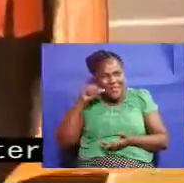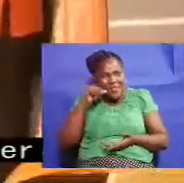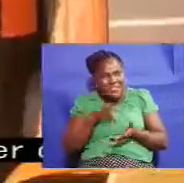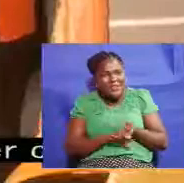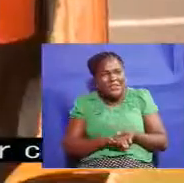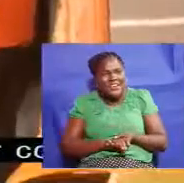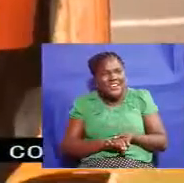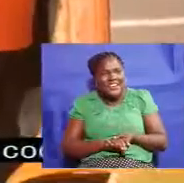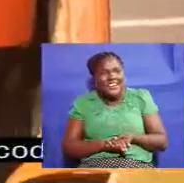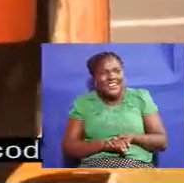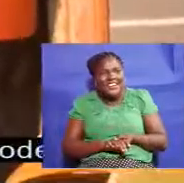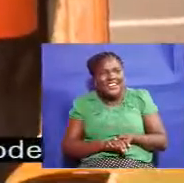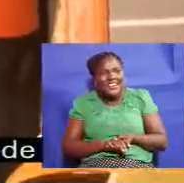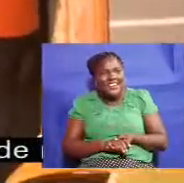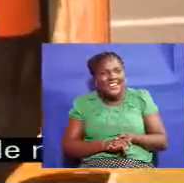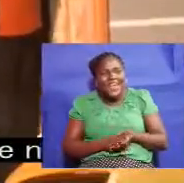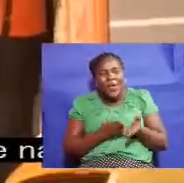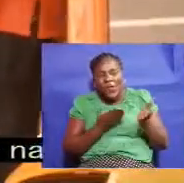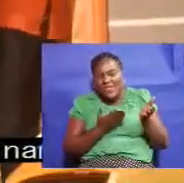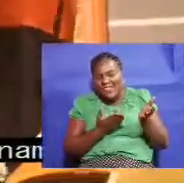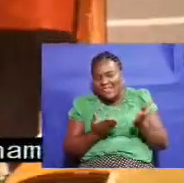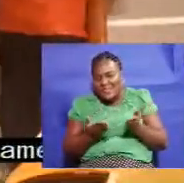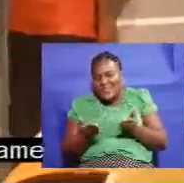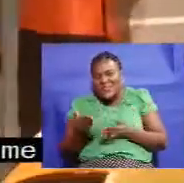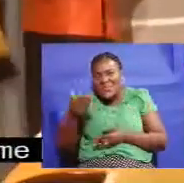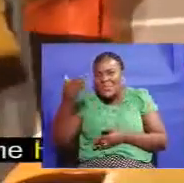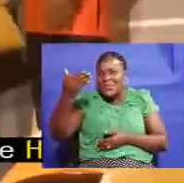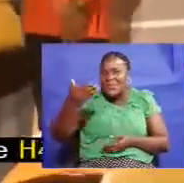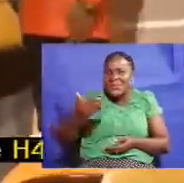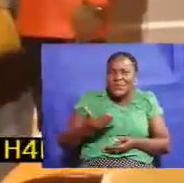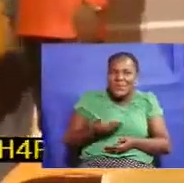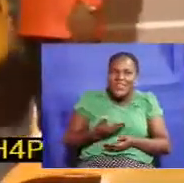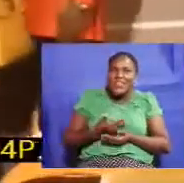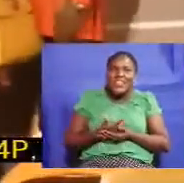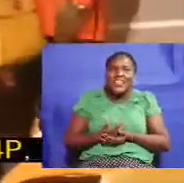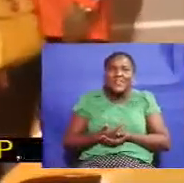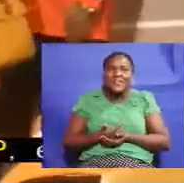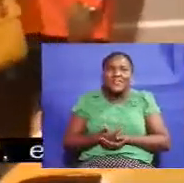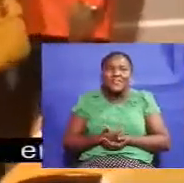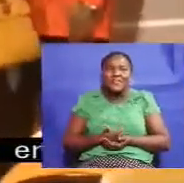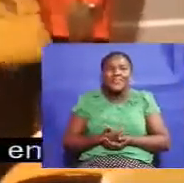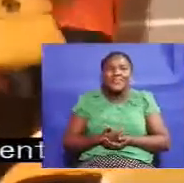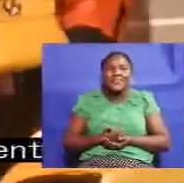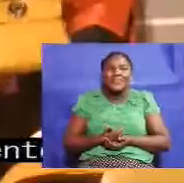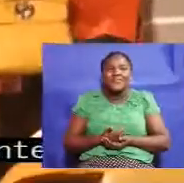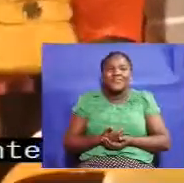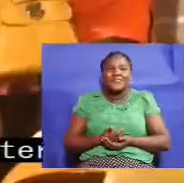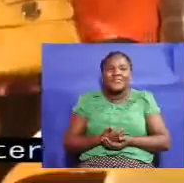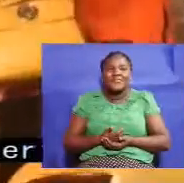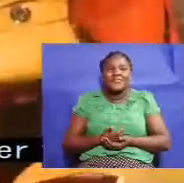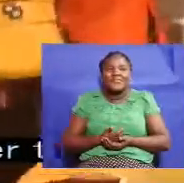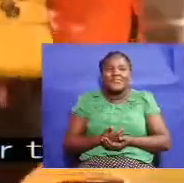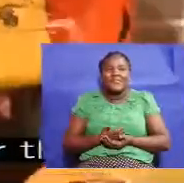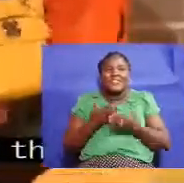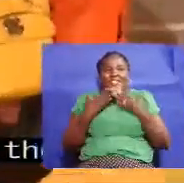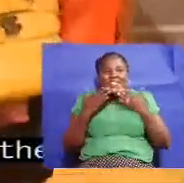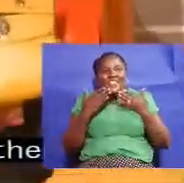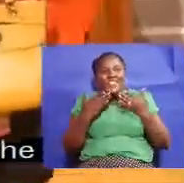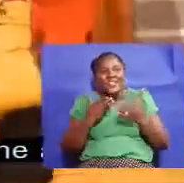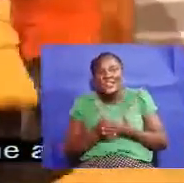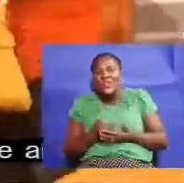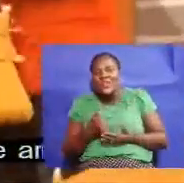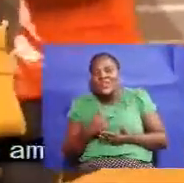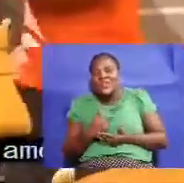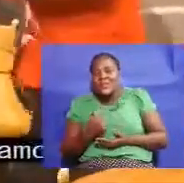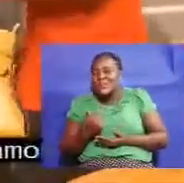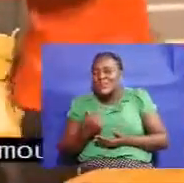Thank you. I've missed you so much. Come. But you are late. Anyway, come. Wow. Thank you.